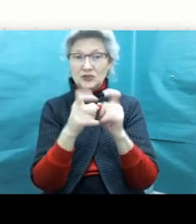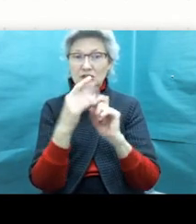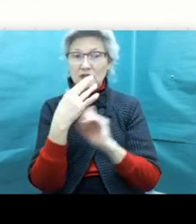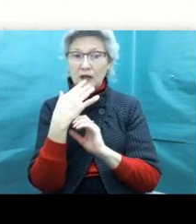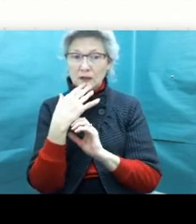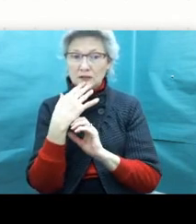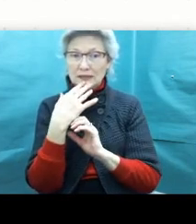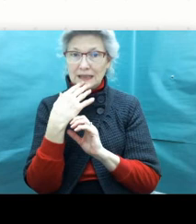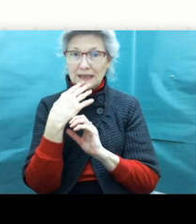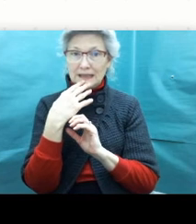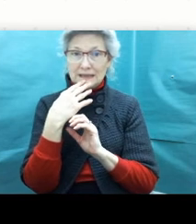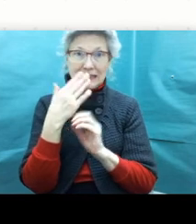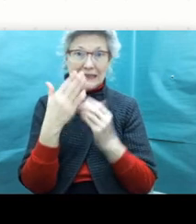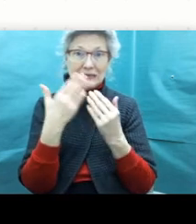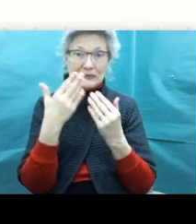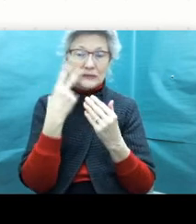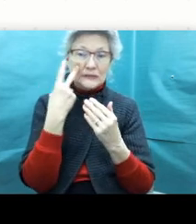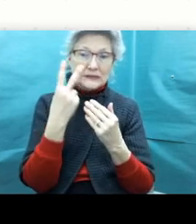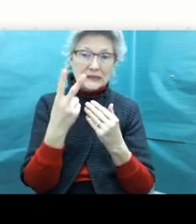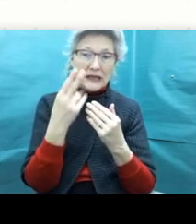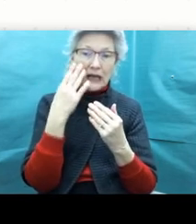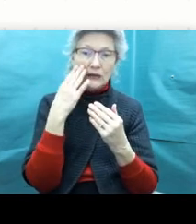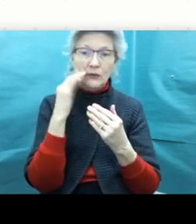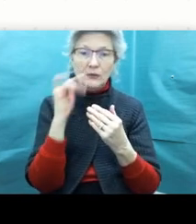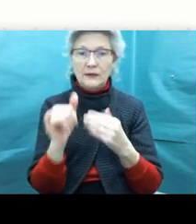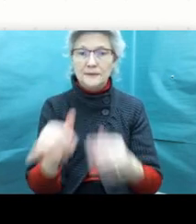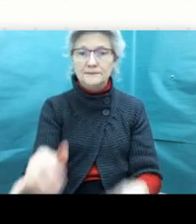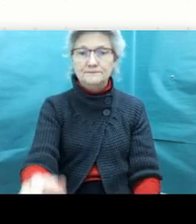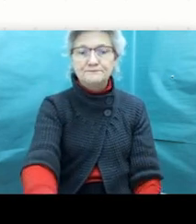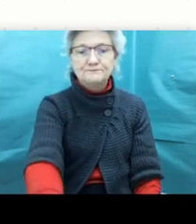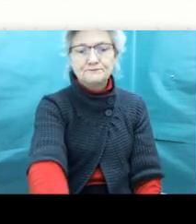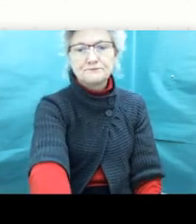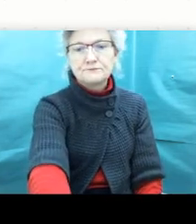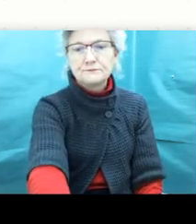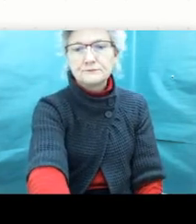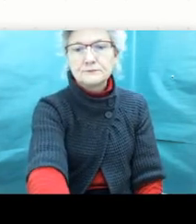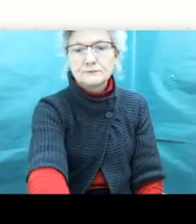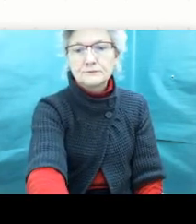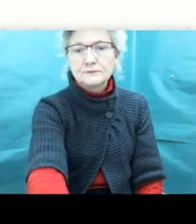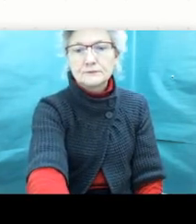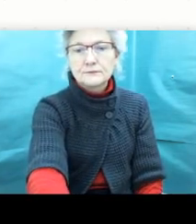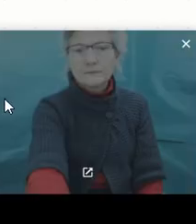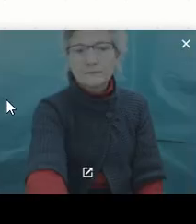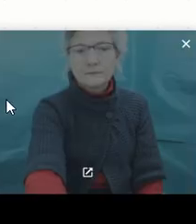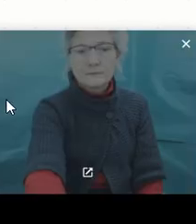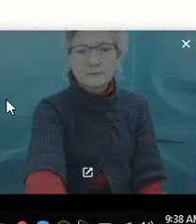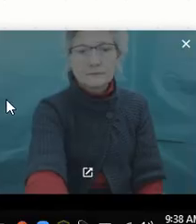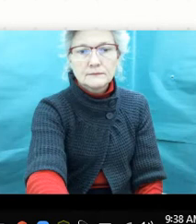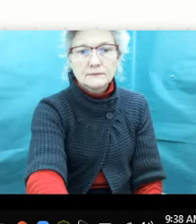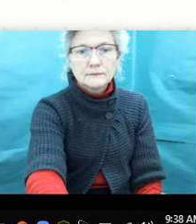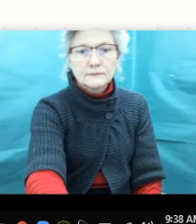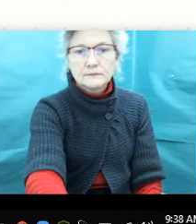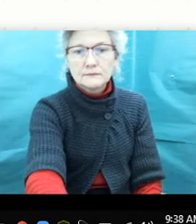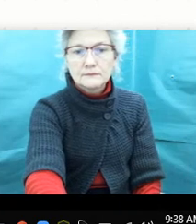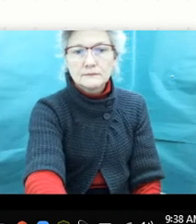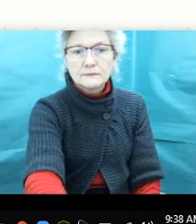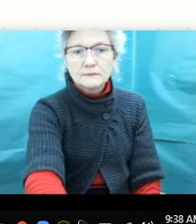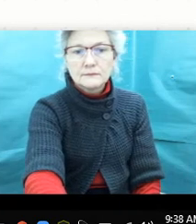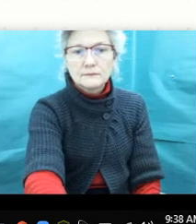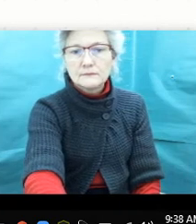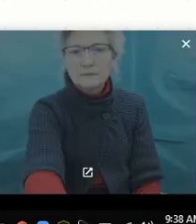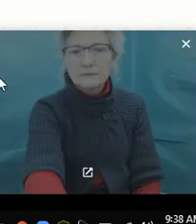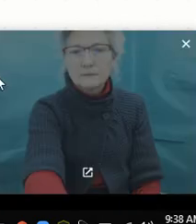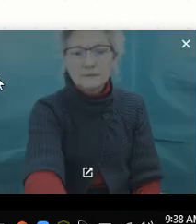it's a little bit easier to follow. So I know that I can do 10 divided by 3 because there are